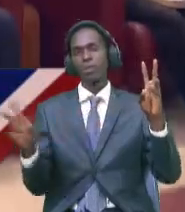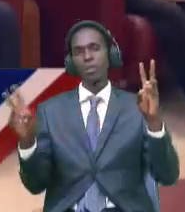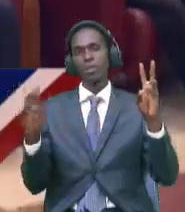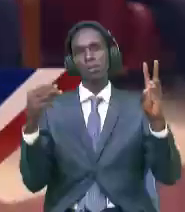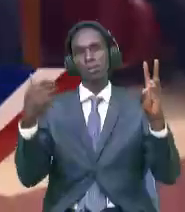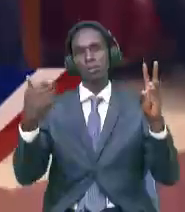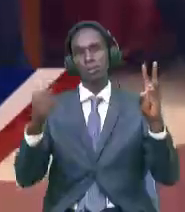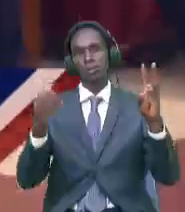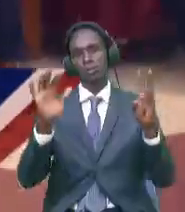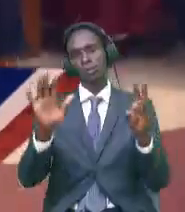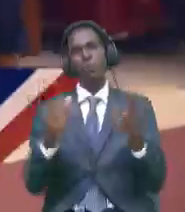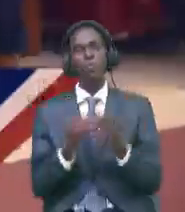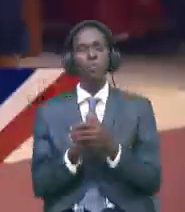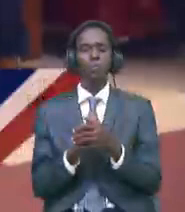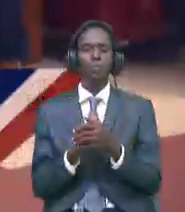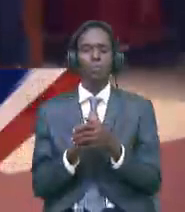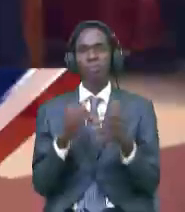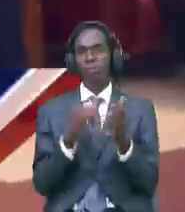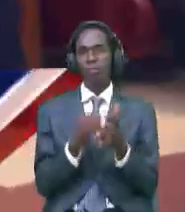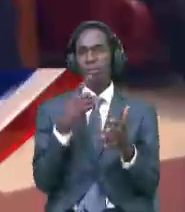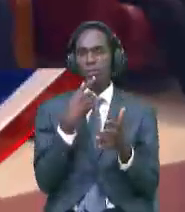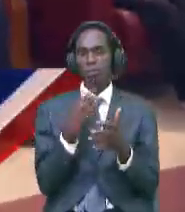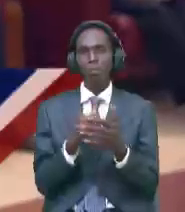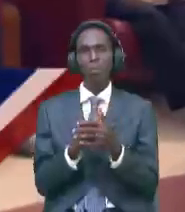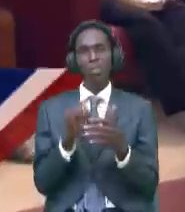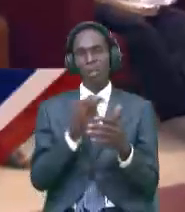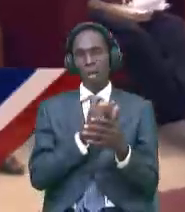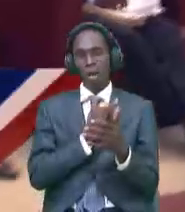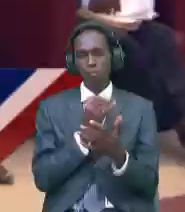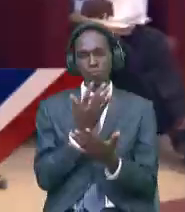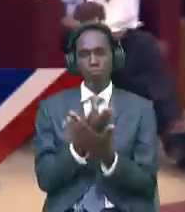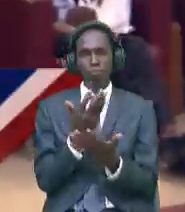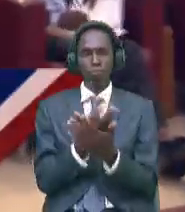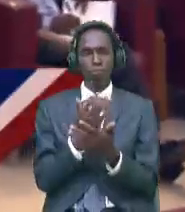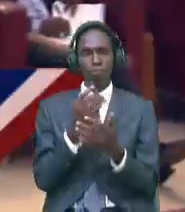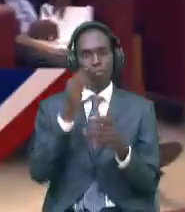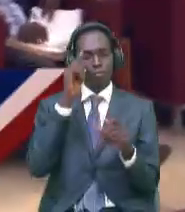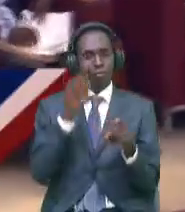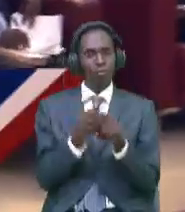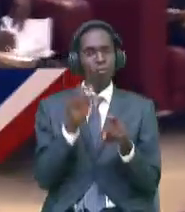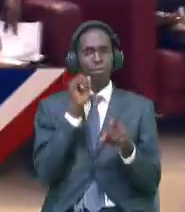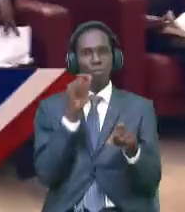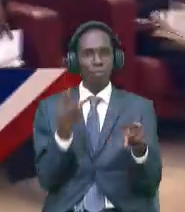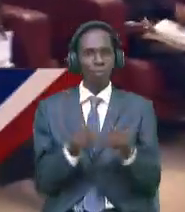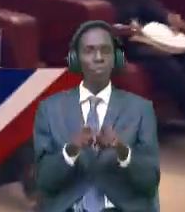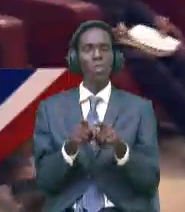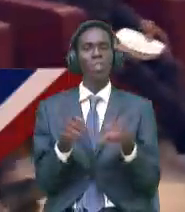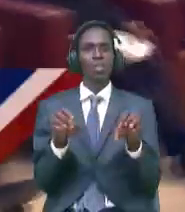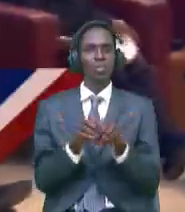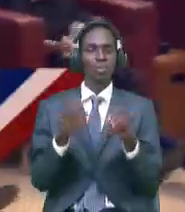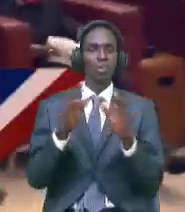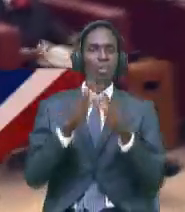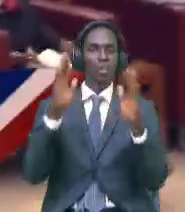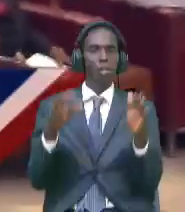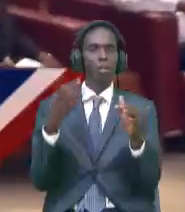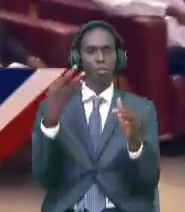from verse 15. It says, I beseech you, brethren, ye know the house of Stephanas,